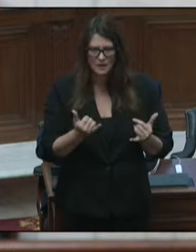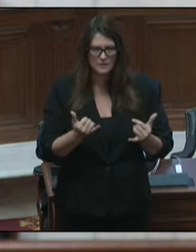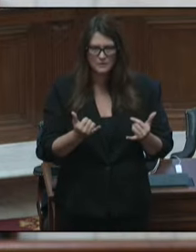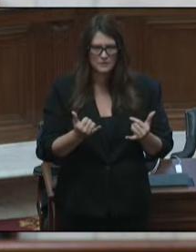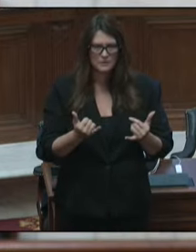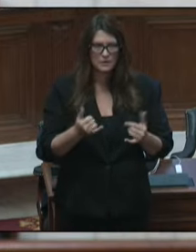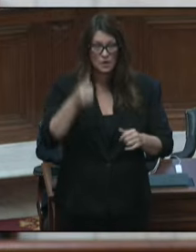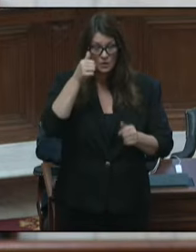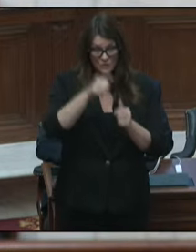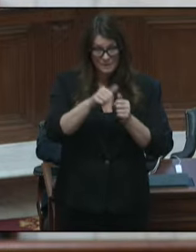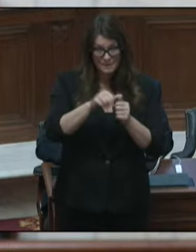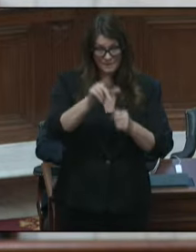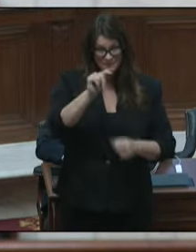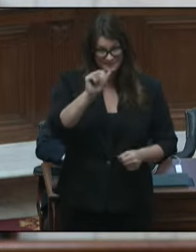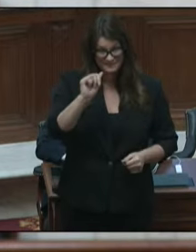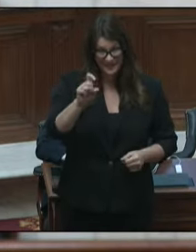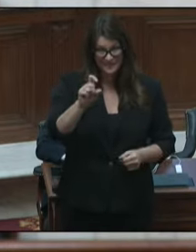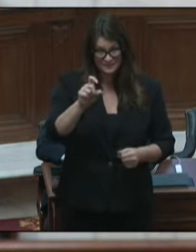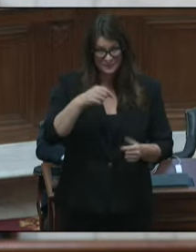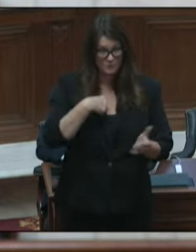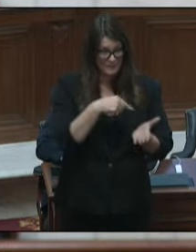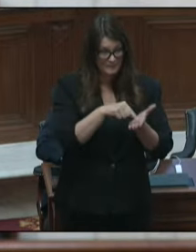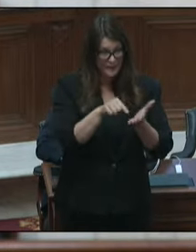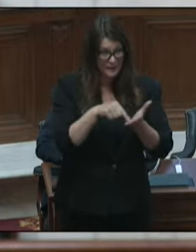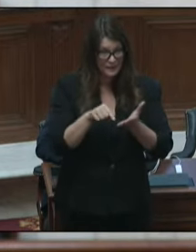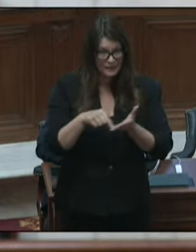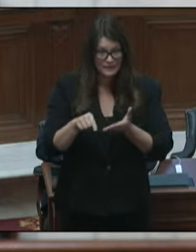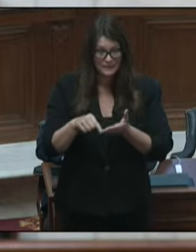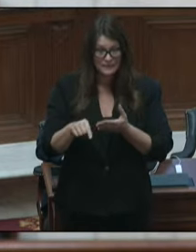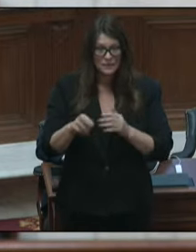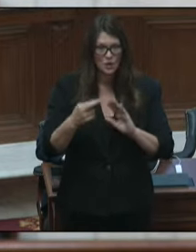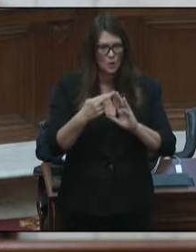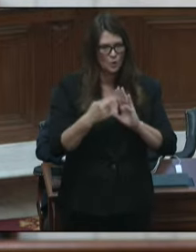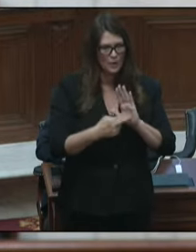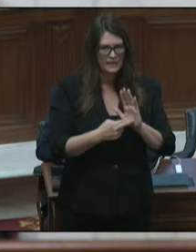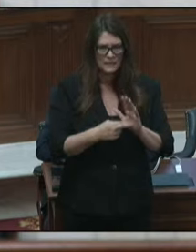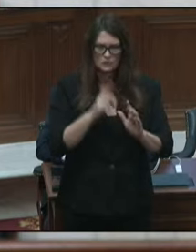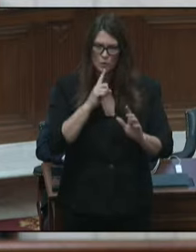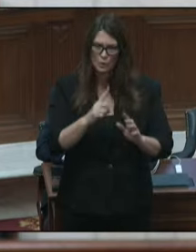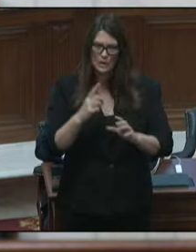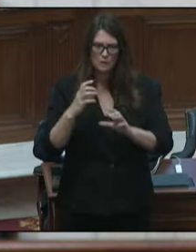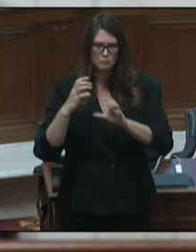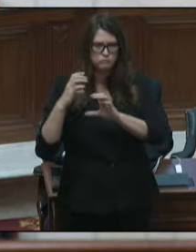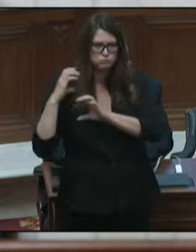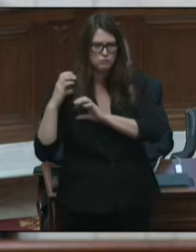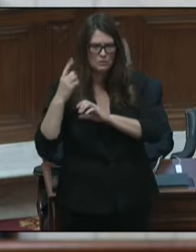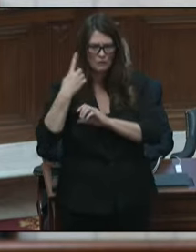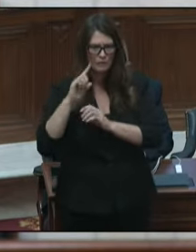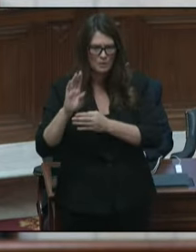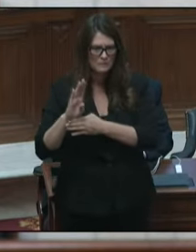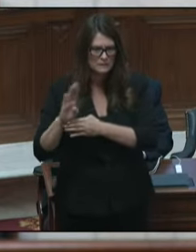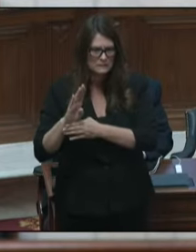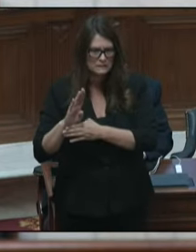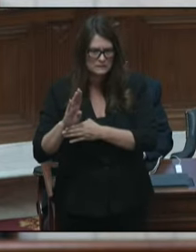Remember the taxes we paid, the regulations that burden our businesses. We slashed them